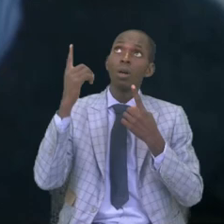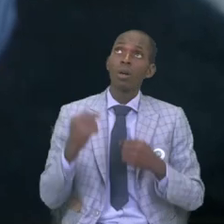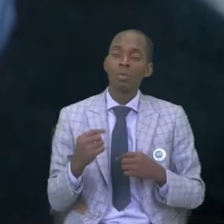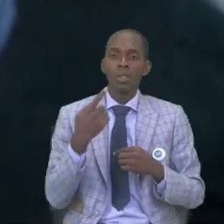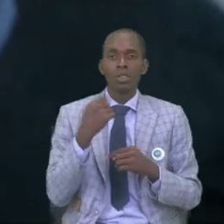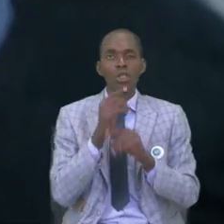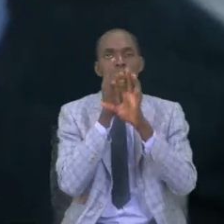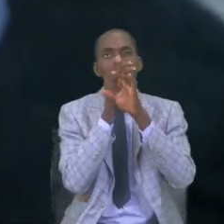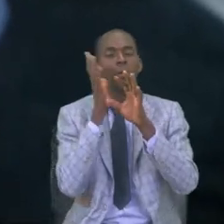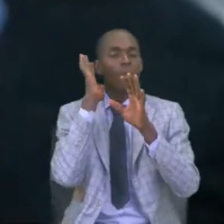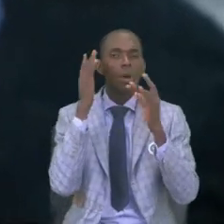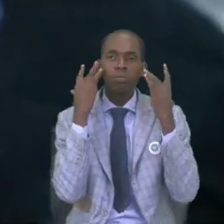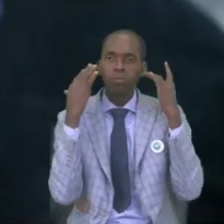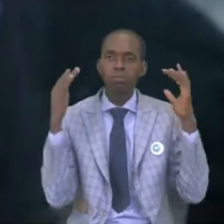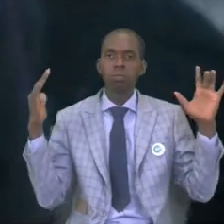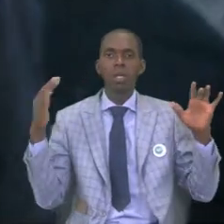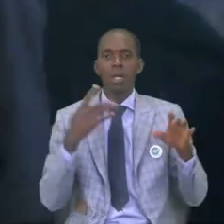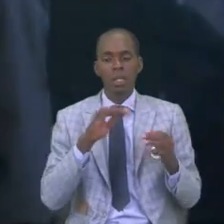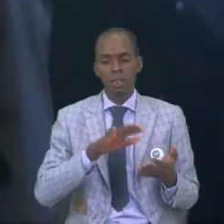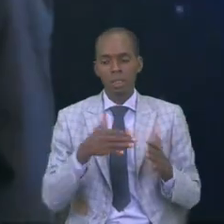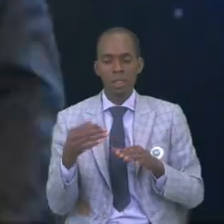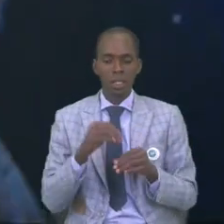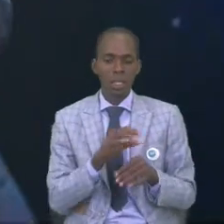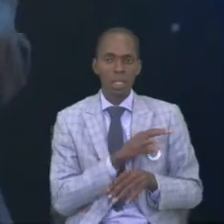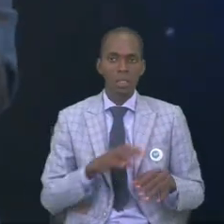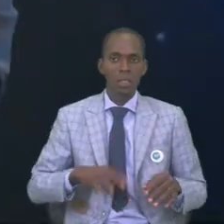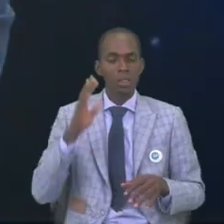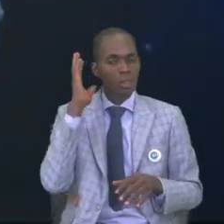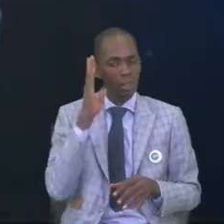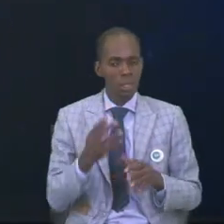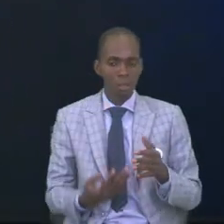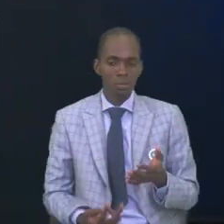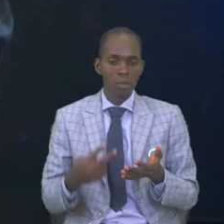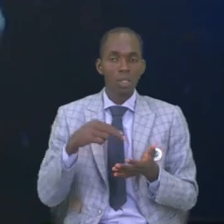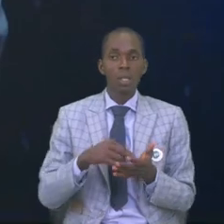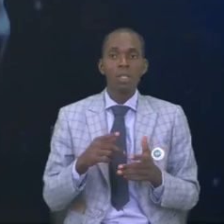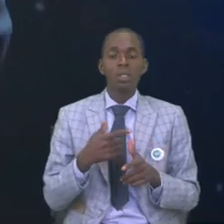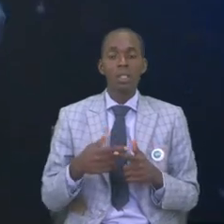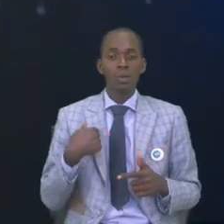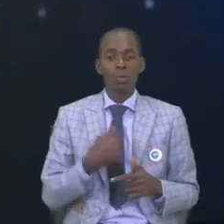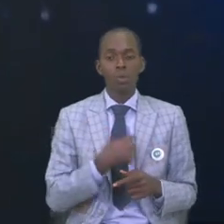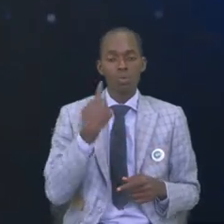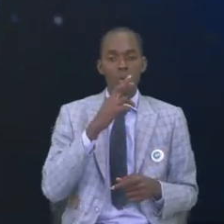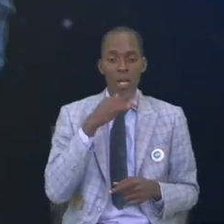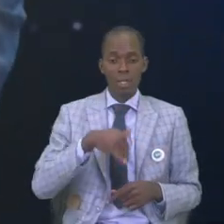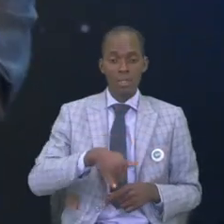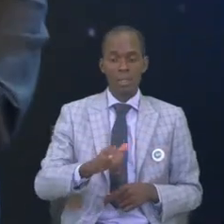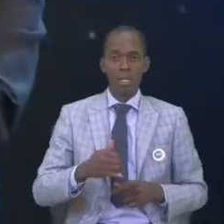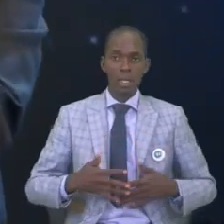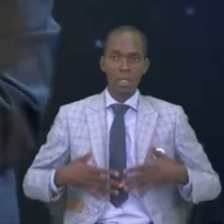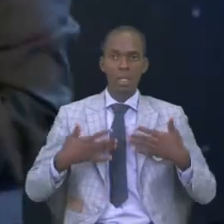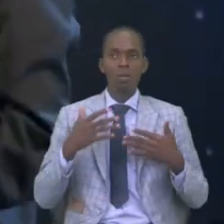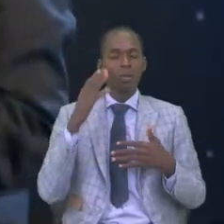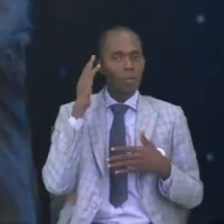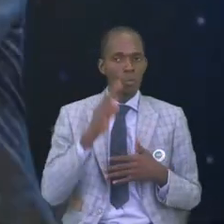shall sound, and the dead in Christ shall rise, and then we which are alive will be caught